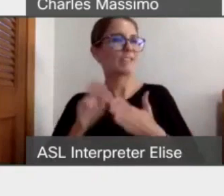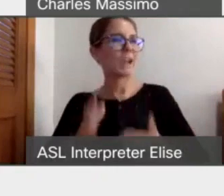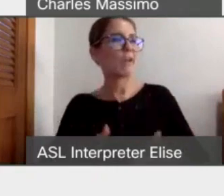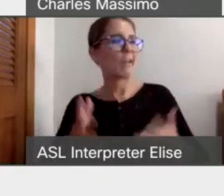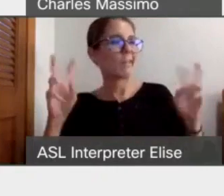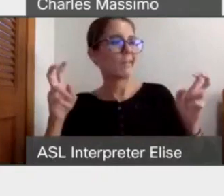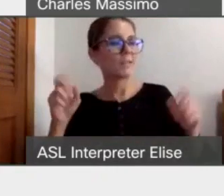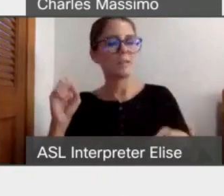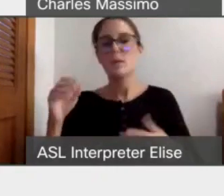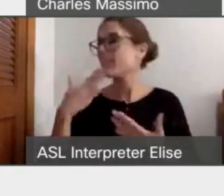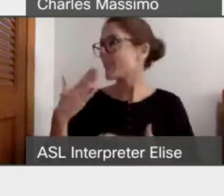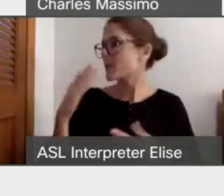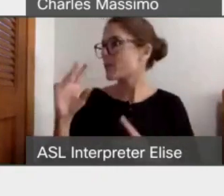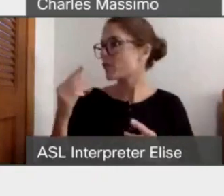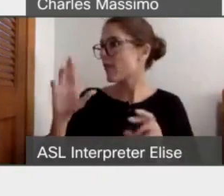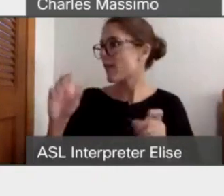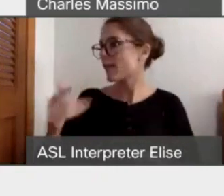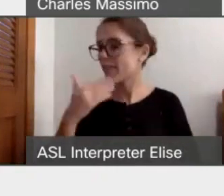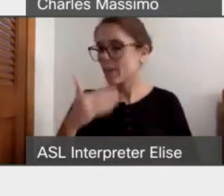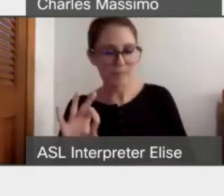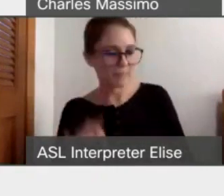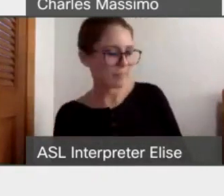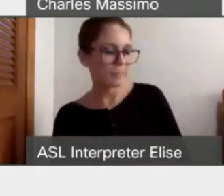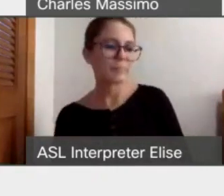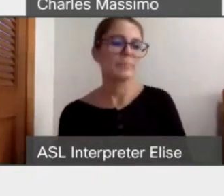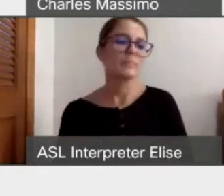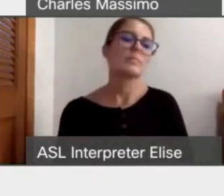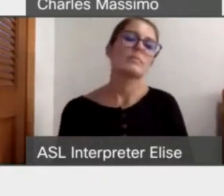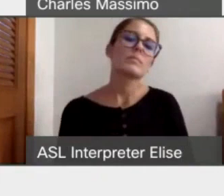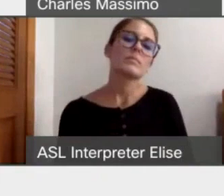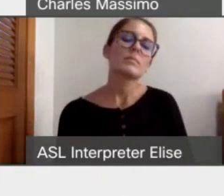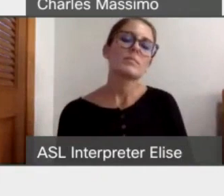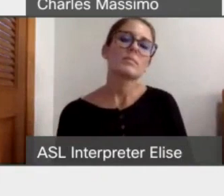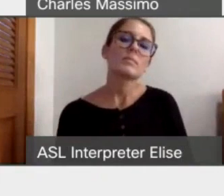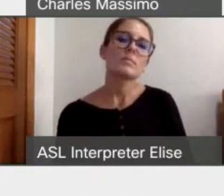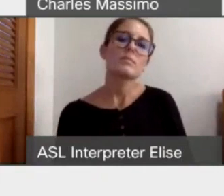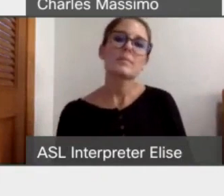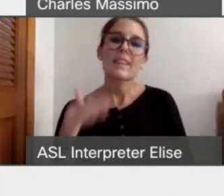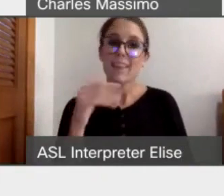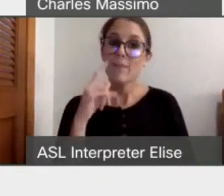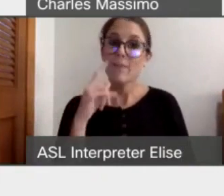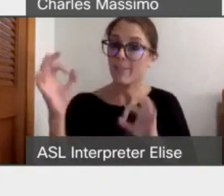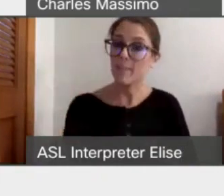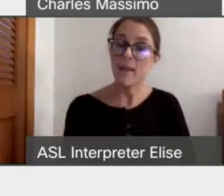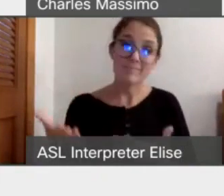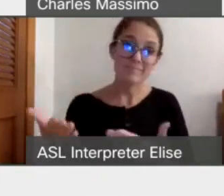All right. Thank you, Greg. you're very welcome. Thanks for the idea. Yeah, thank you for the input.